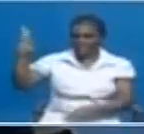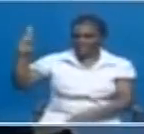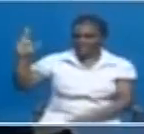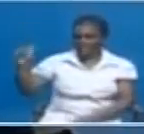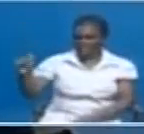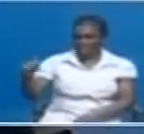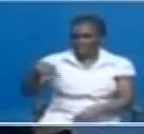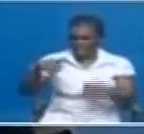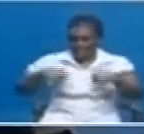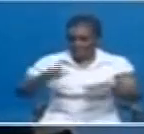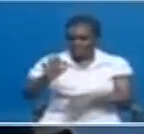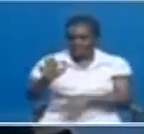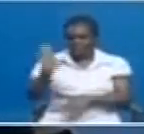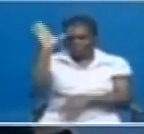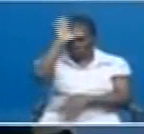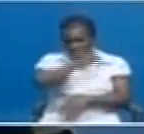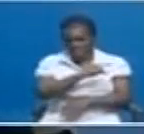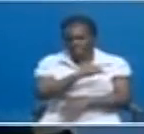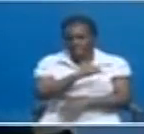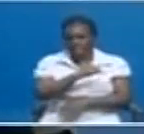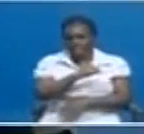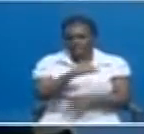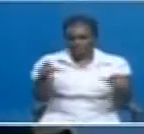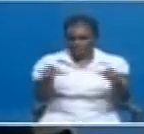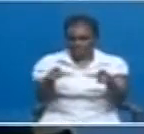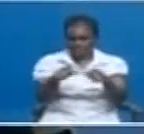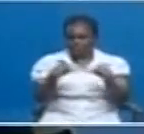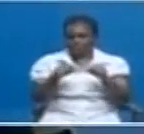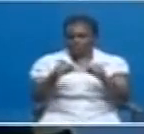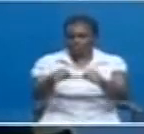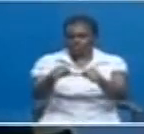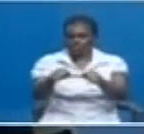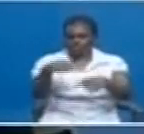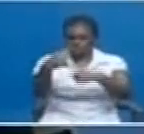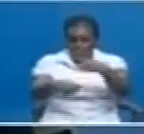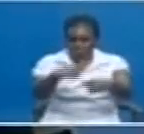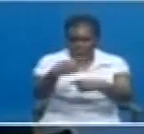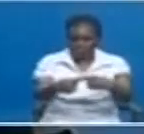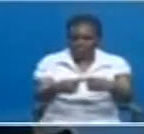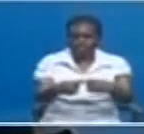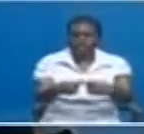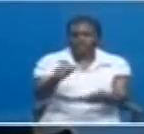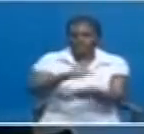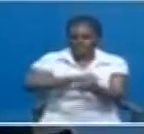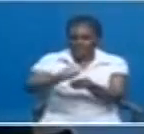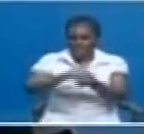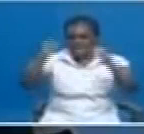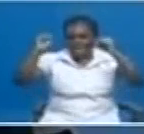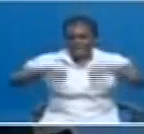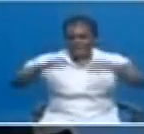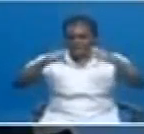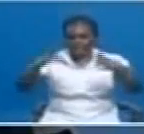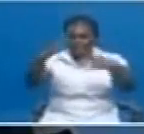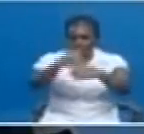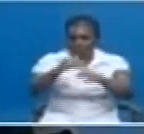allow manufacturers who missed out on excise licenses to continue production. In the deal struck late Friday, manufacturers will be